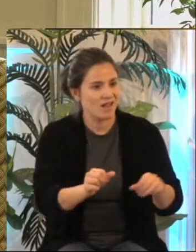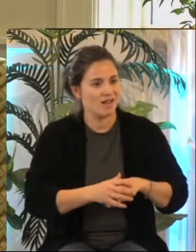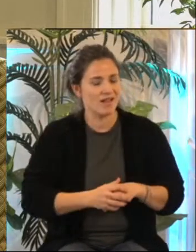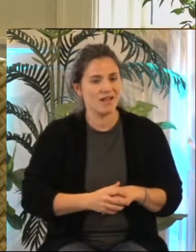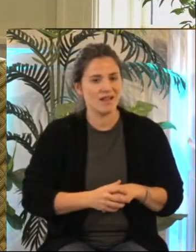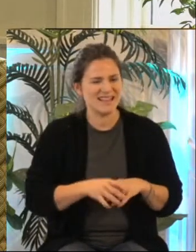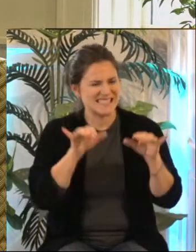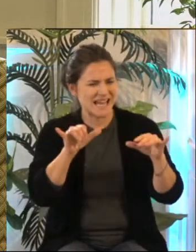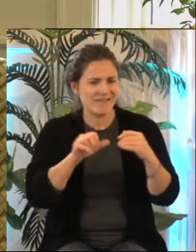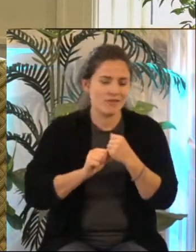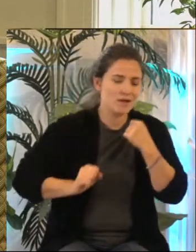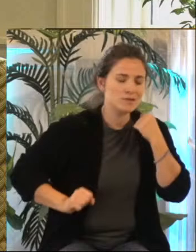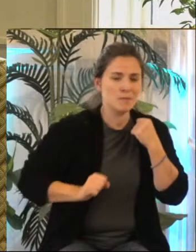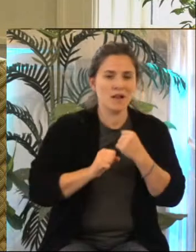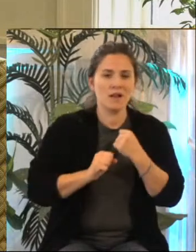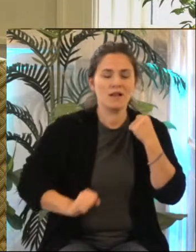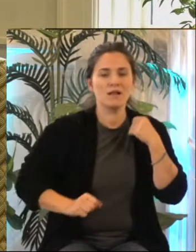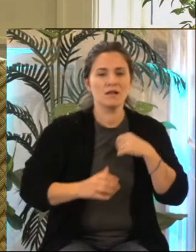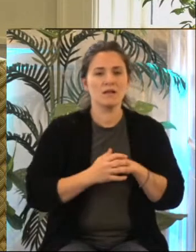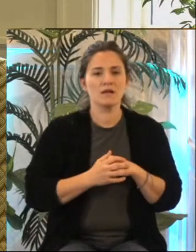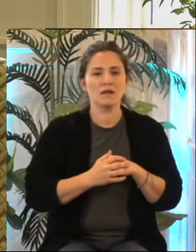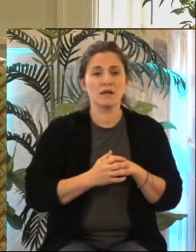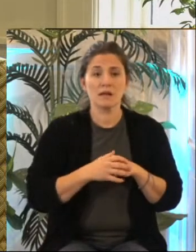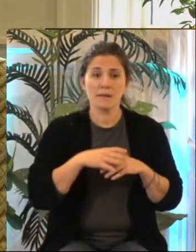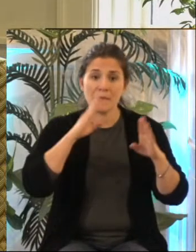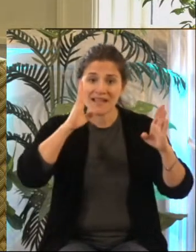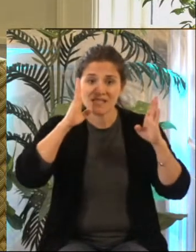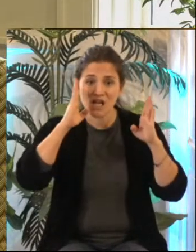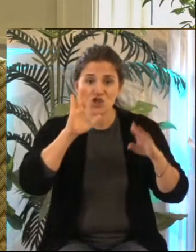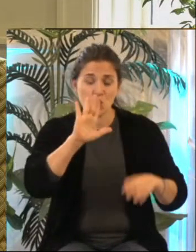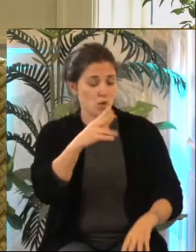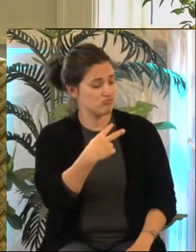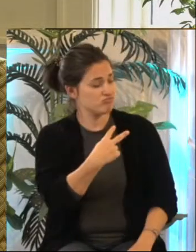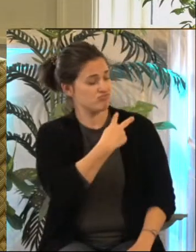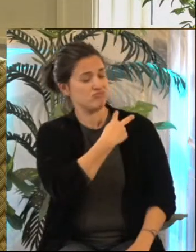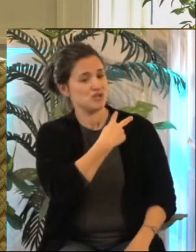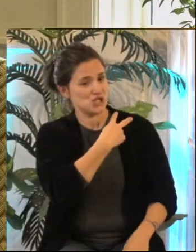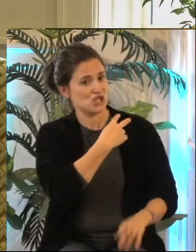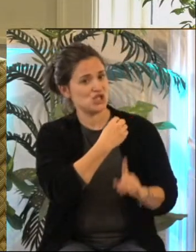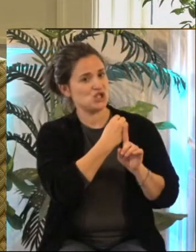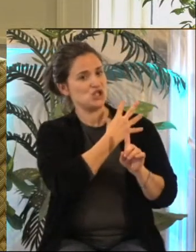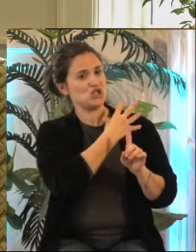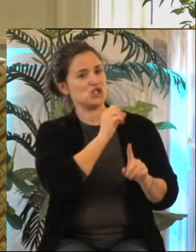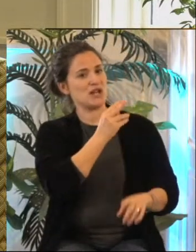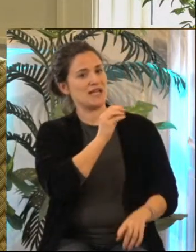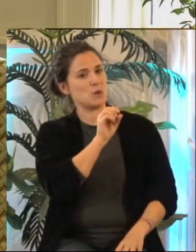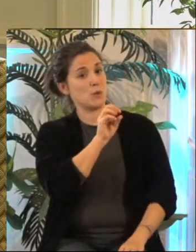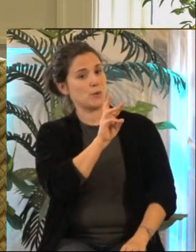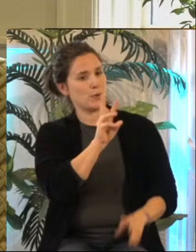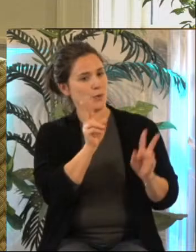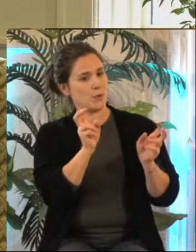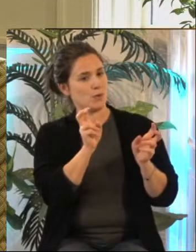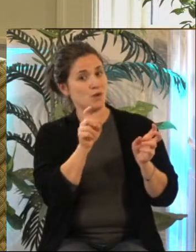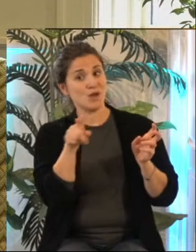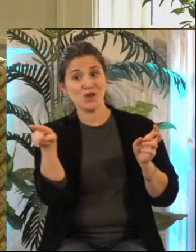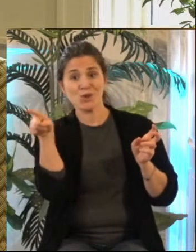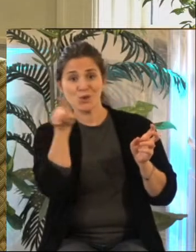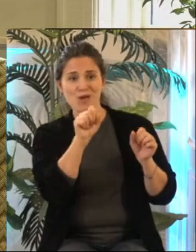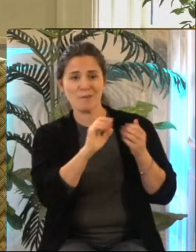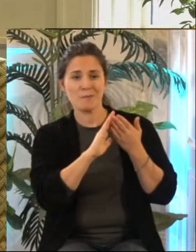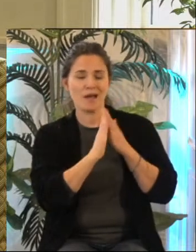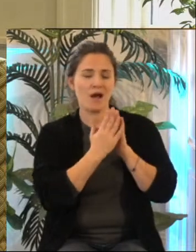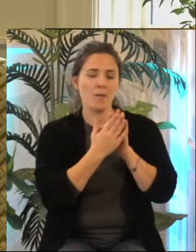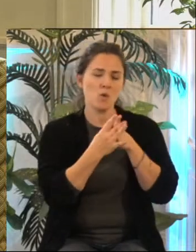flexible, and pay attention to your shadow. And you will be a source of great hope and change.